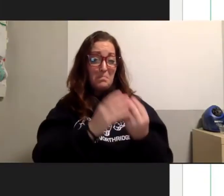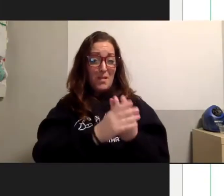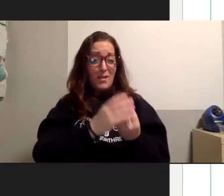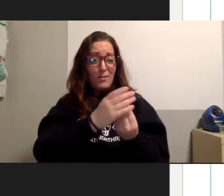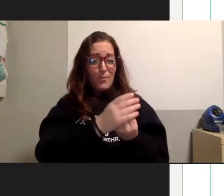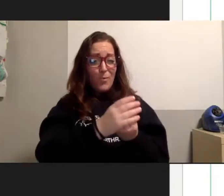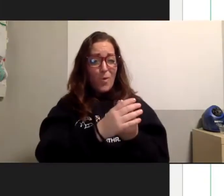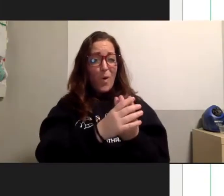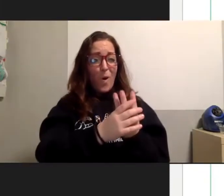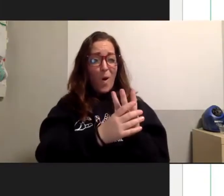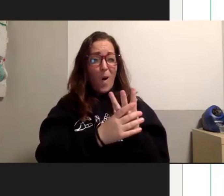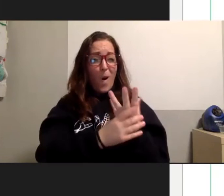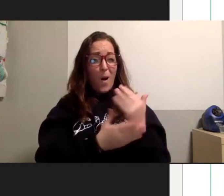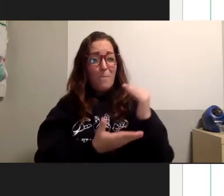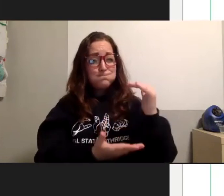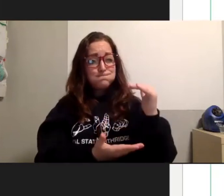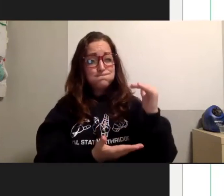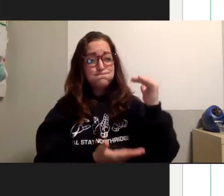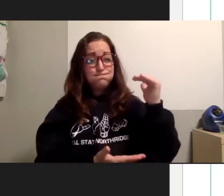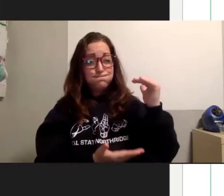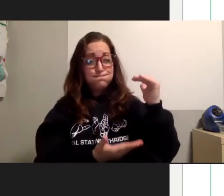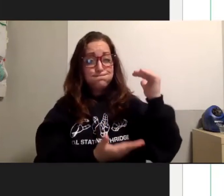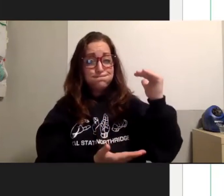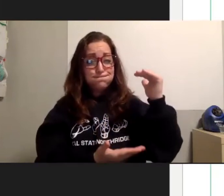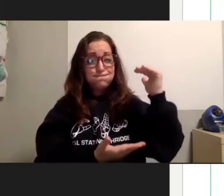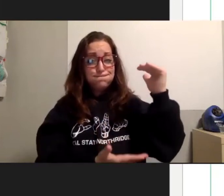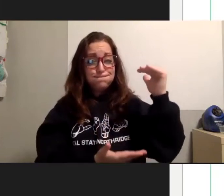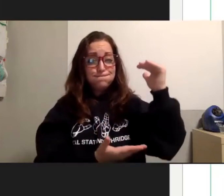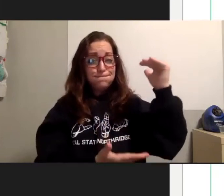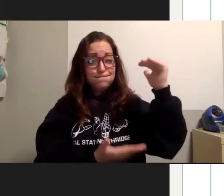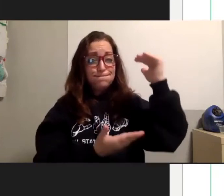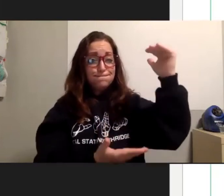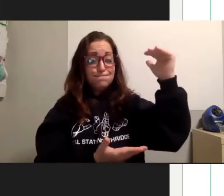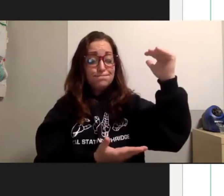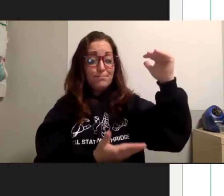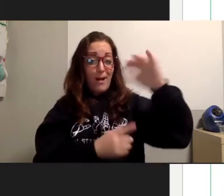The plant grows bigger and bigger.